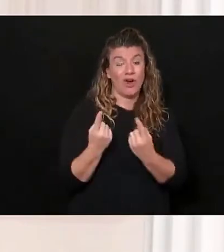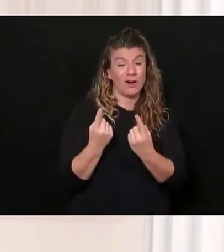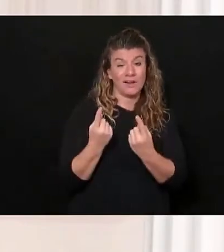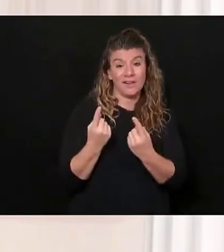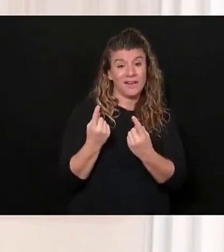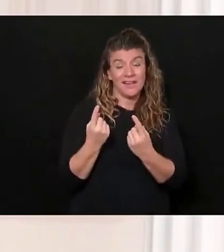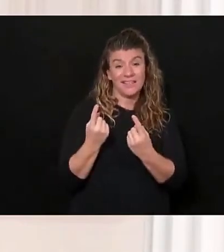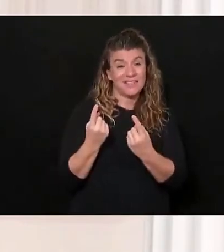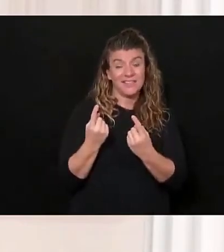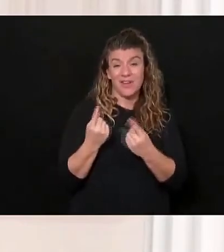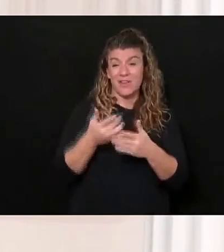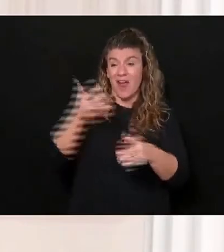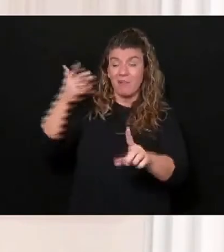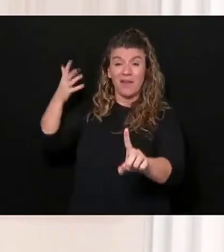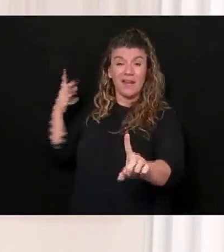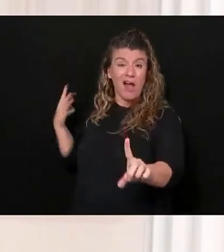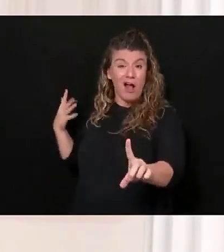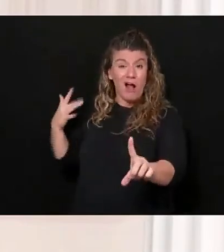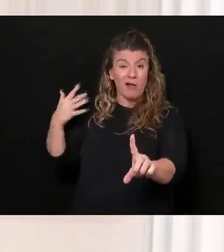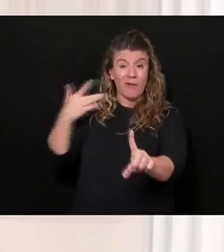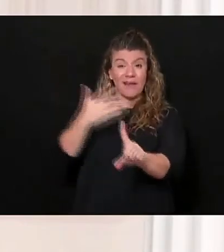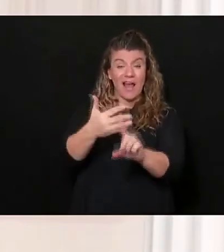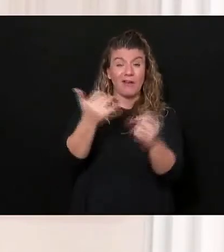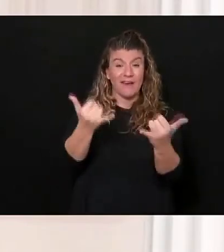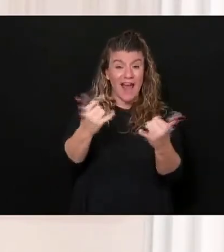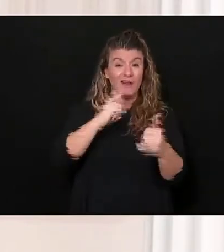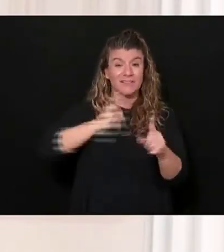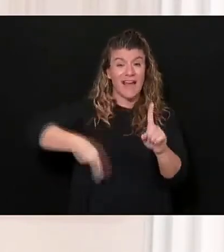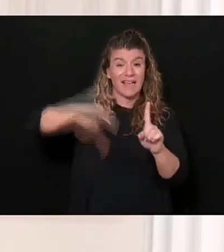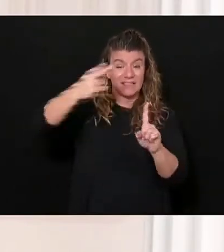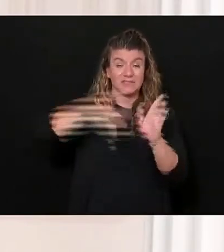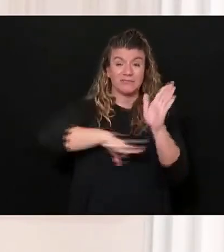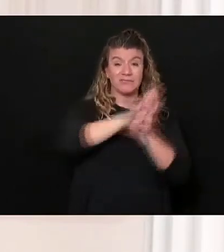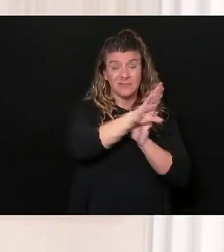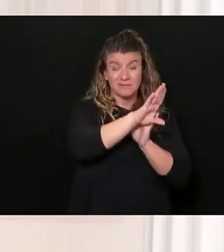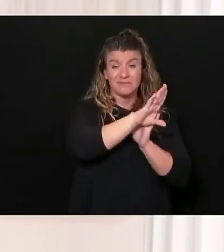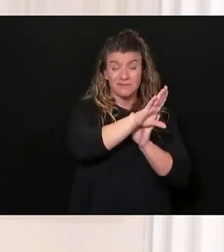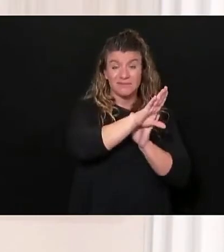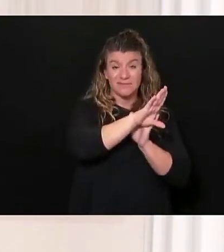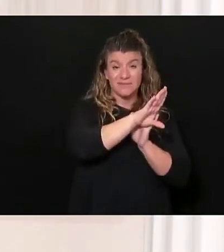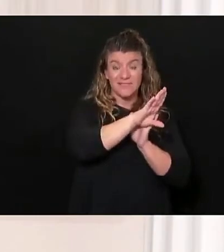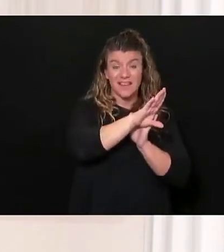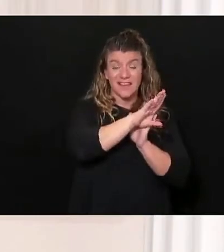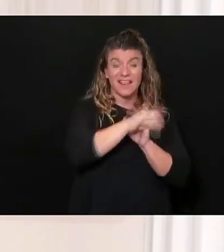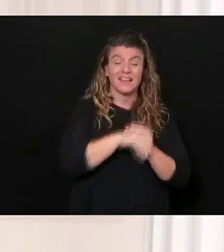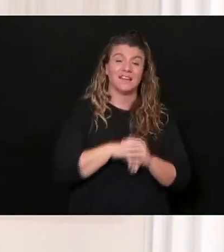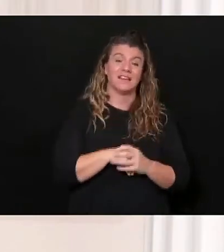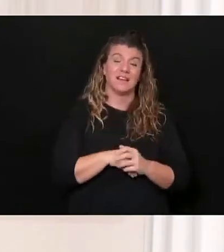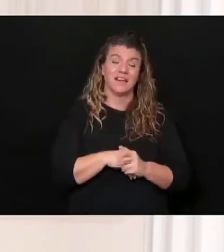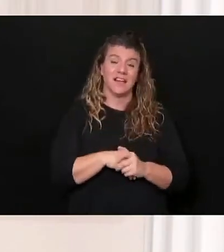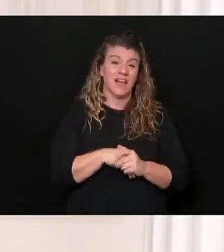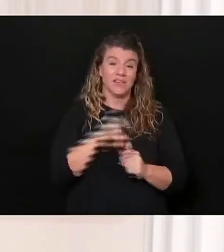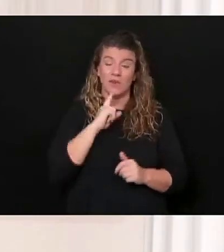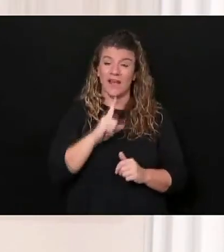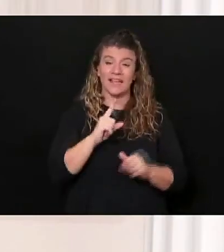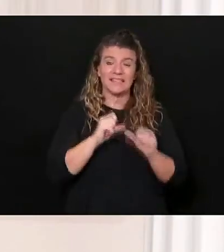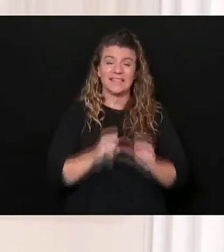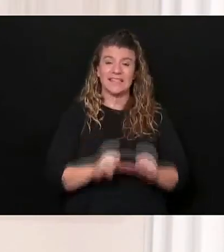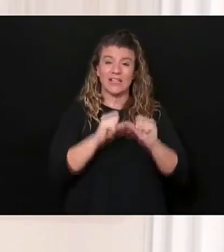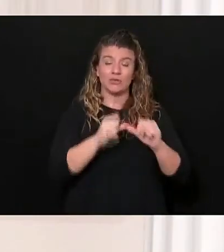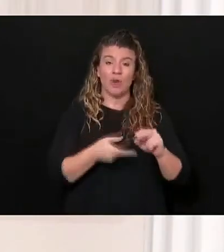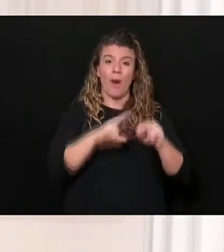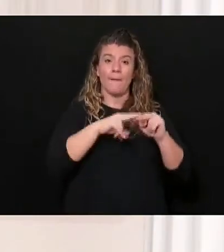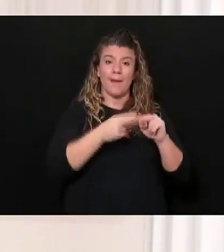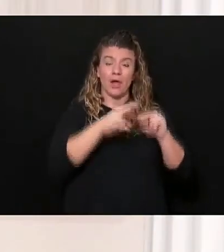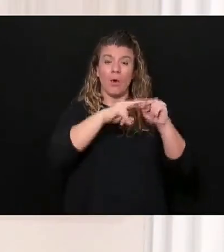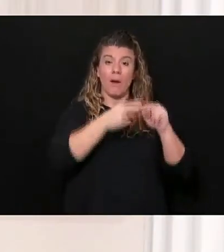entirety of the COVID pandemic over the last week, and today, over the last 24 hours, is the highest single day